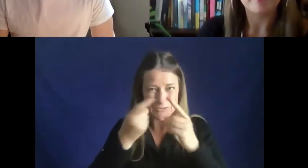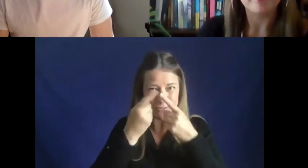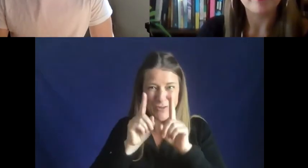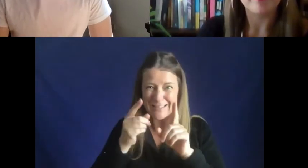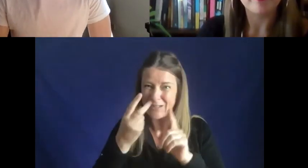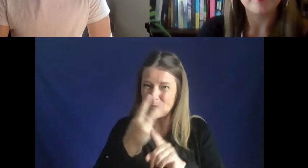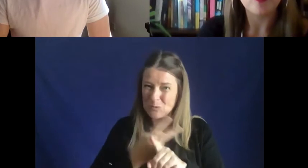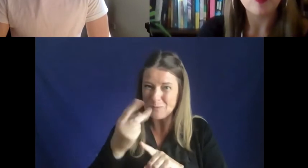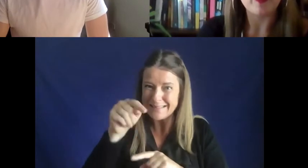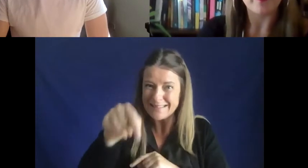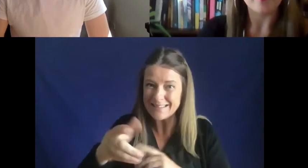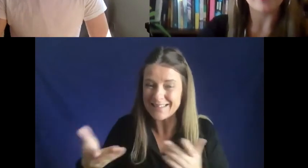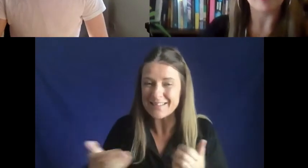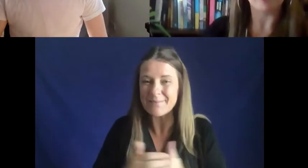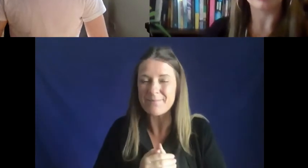yeah, I think this module